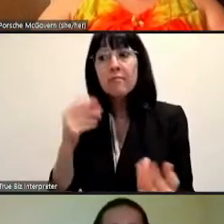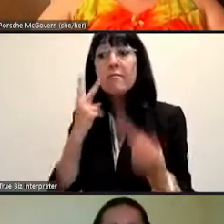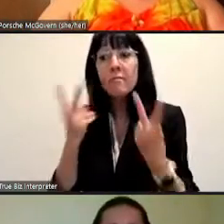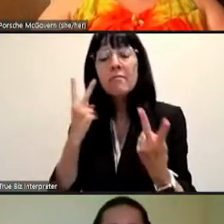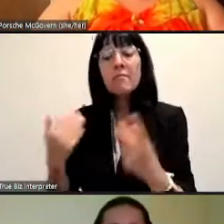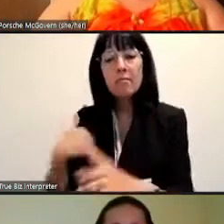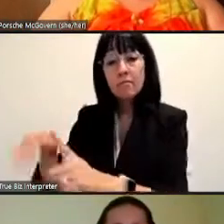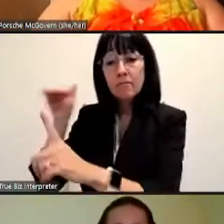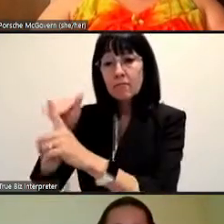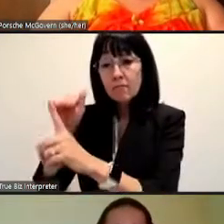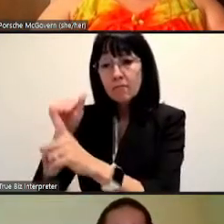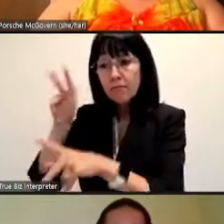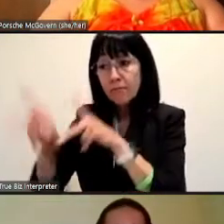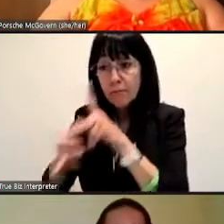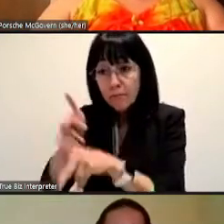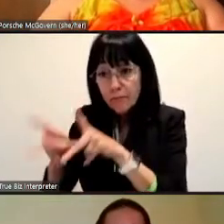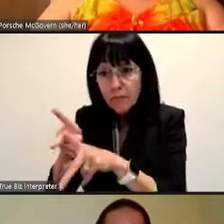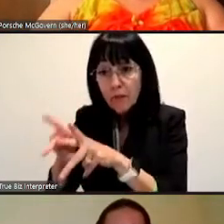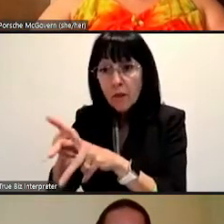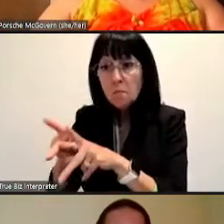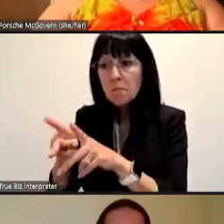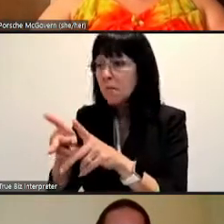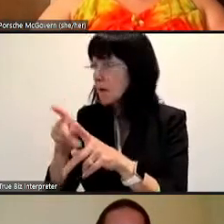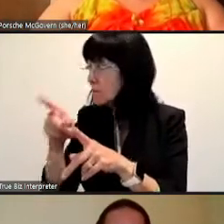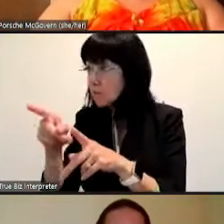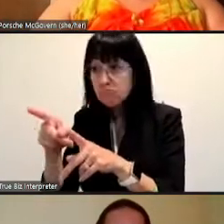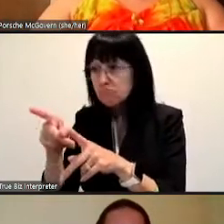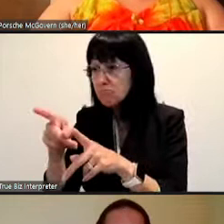Because it's like, oh, is someone going to say something? It's like, not anymore.